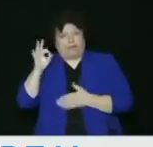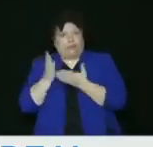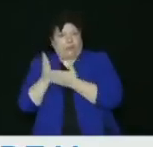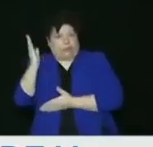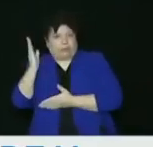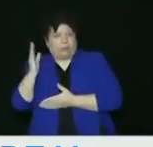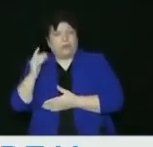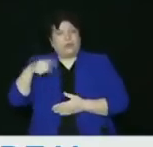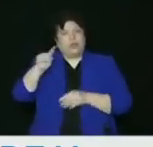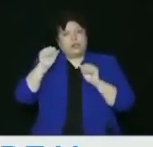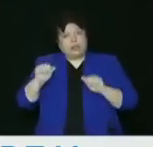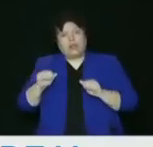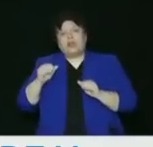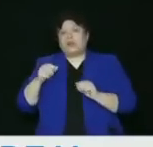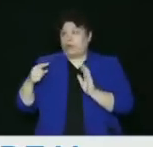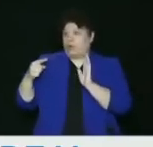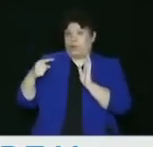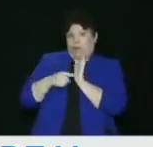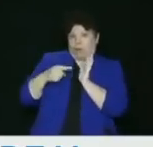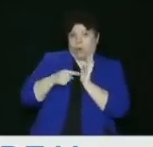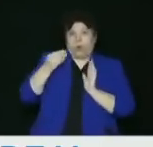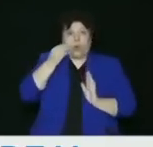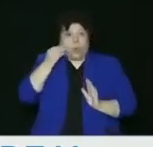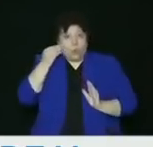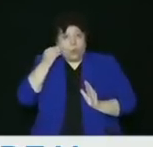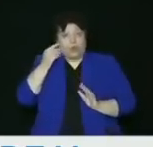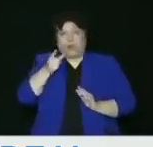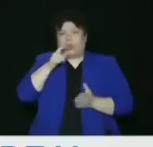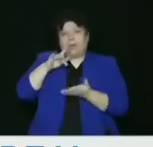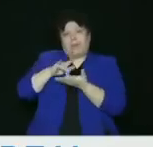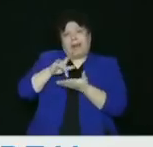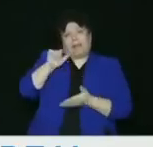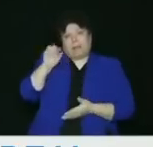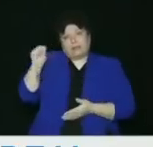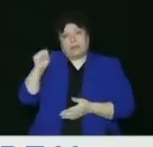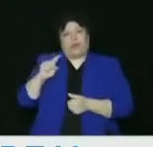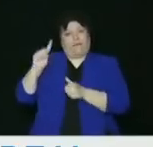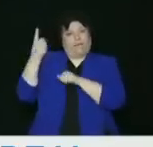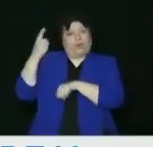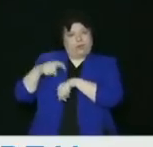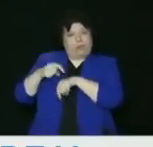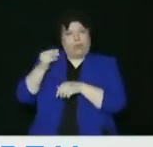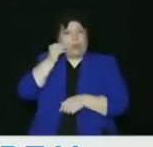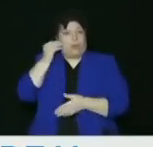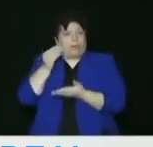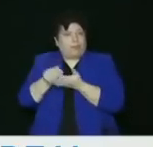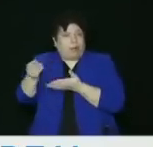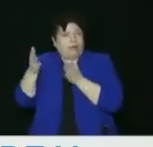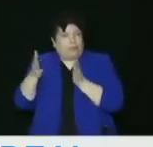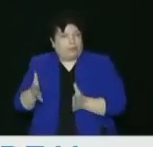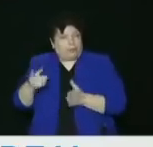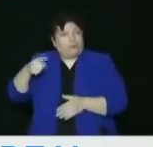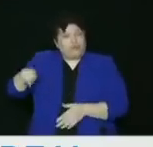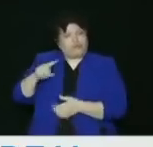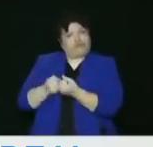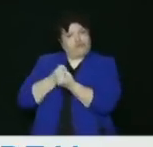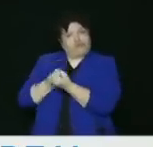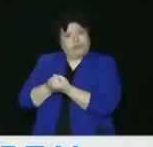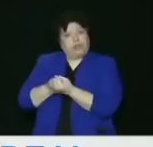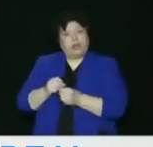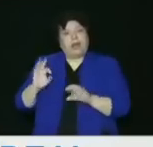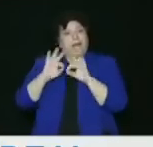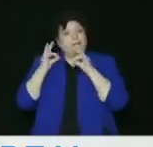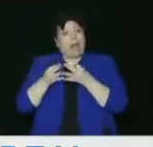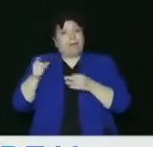home more accessible for middle-class families and first-time home buyers. Families can count on us